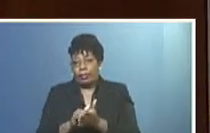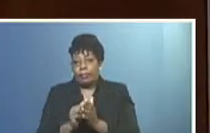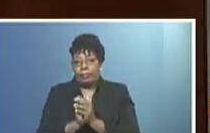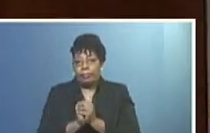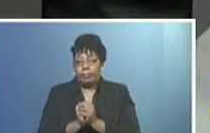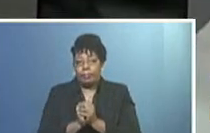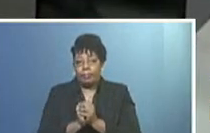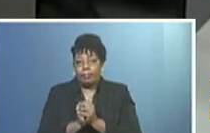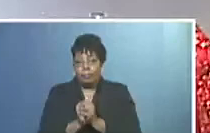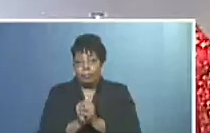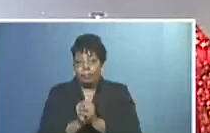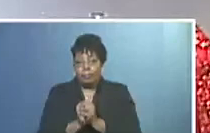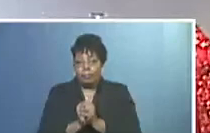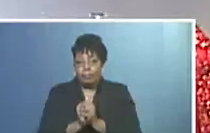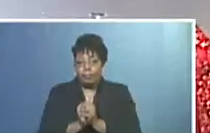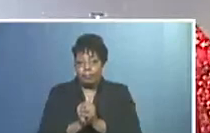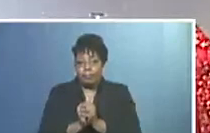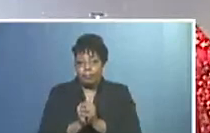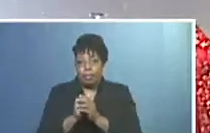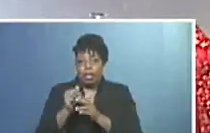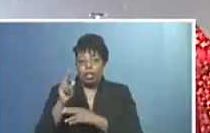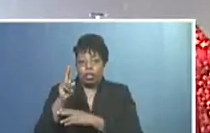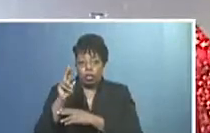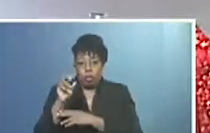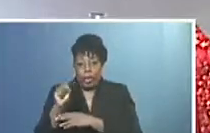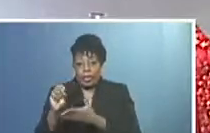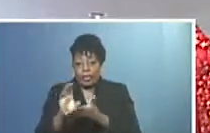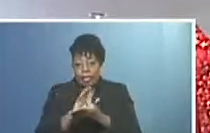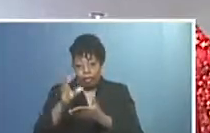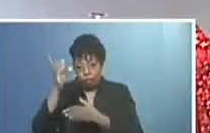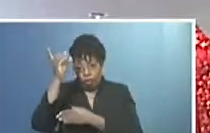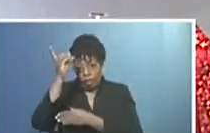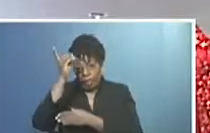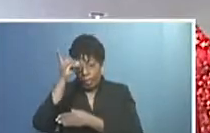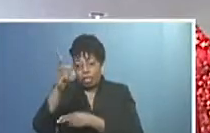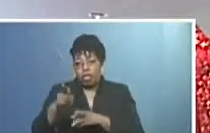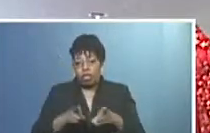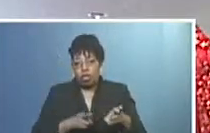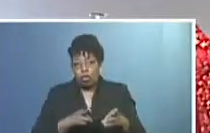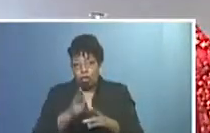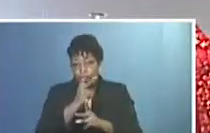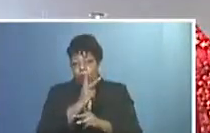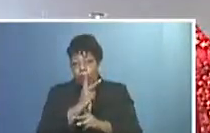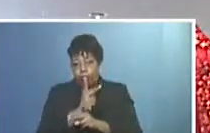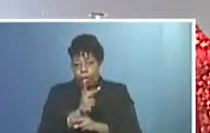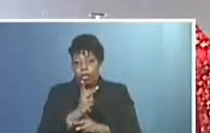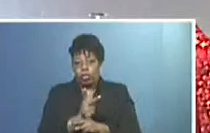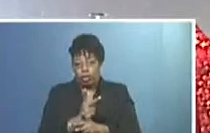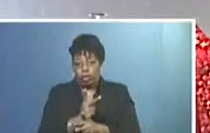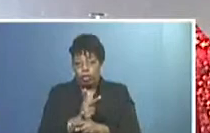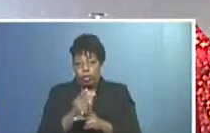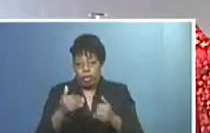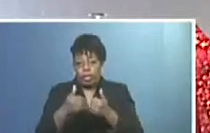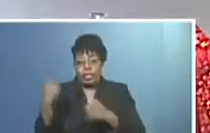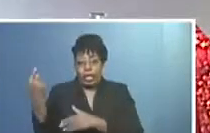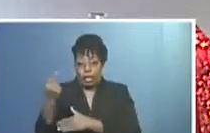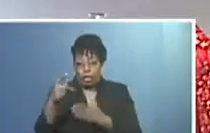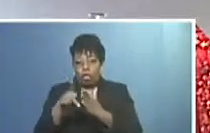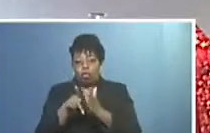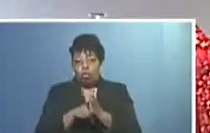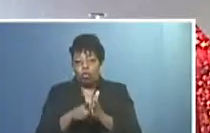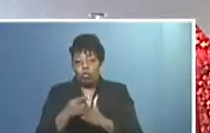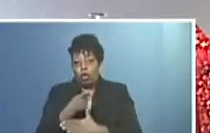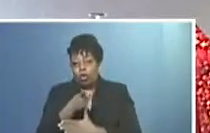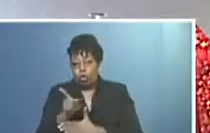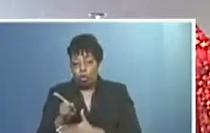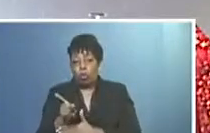ZNS Network News. The United States Centers for Disease Control and Prevention has loosened its isolation and quarantine protocols for those